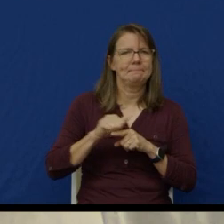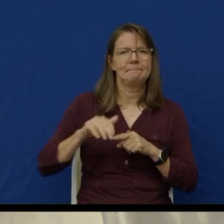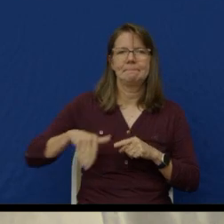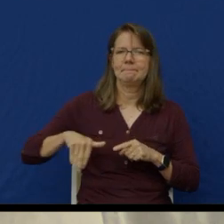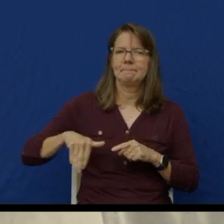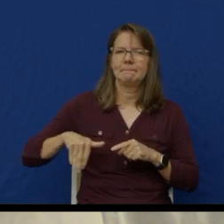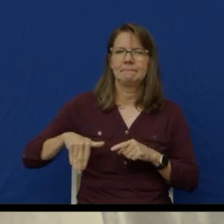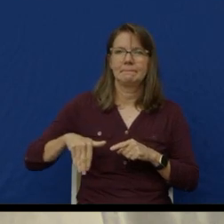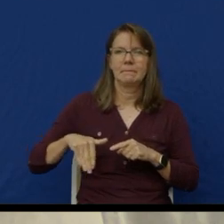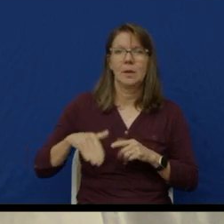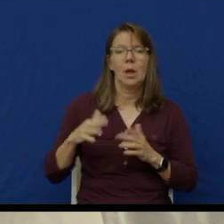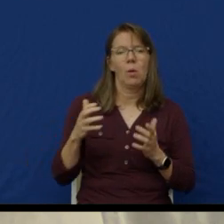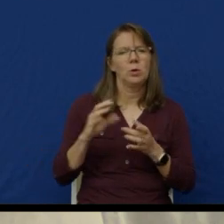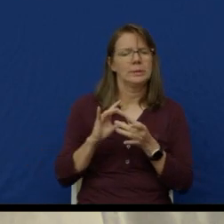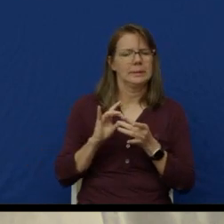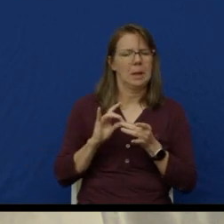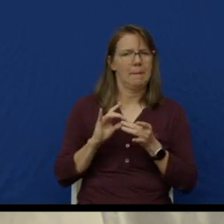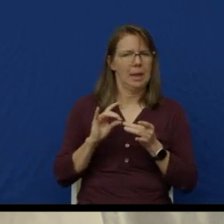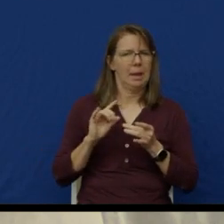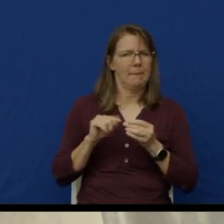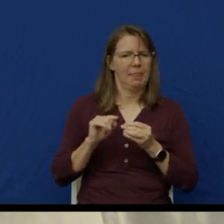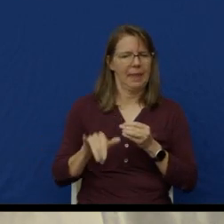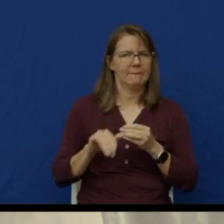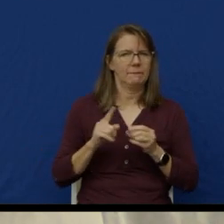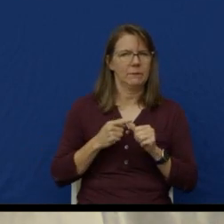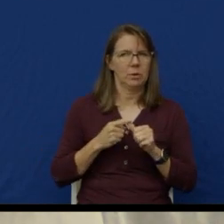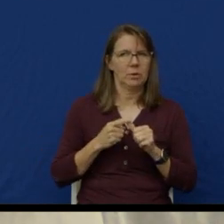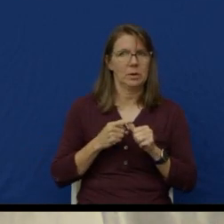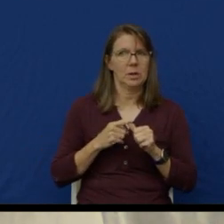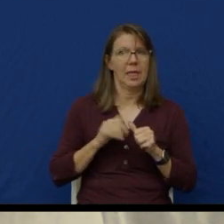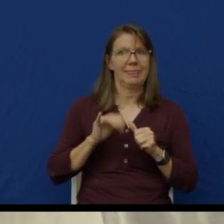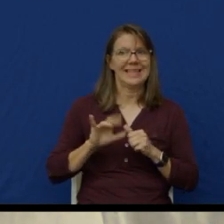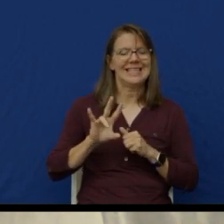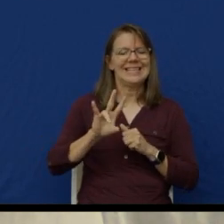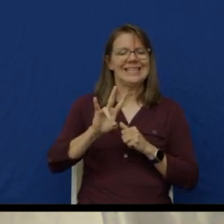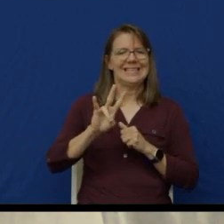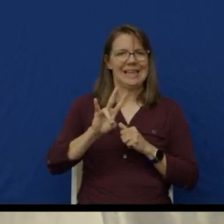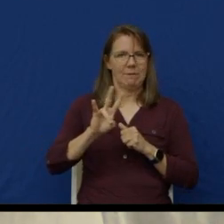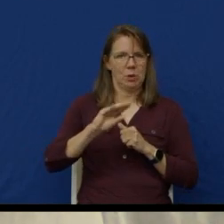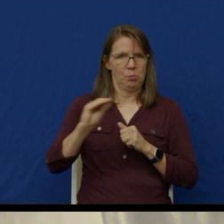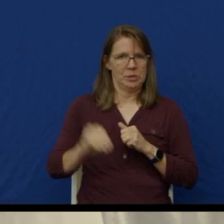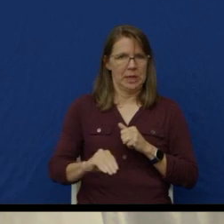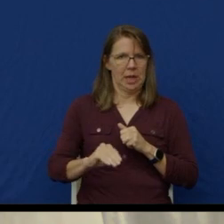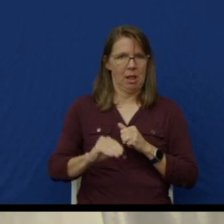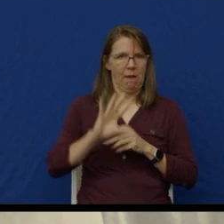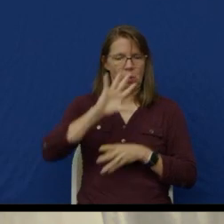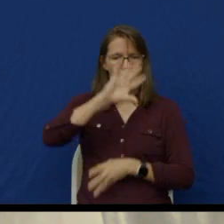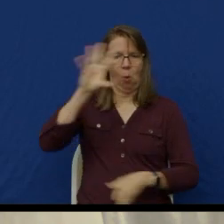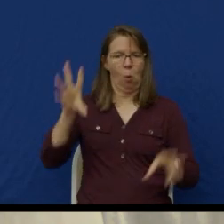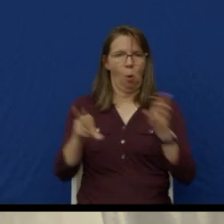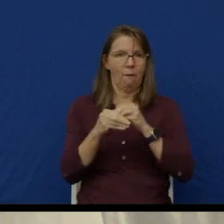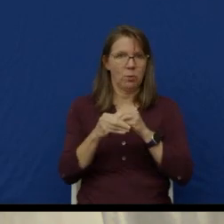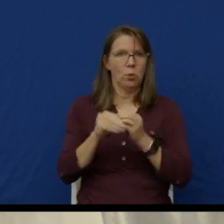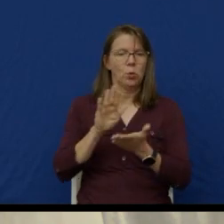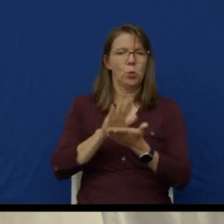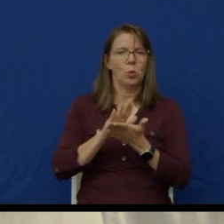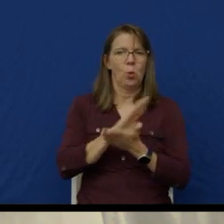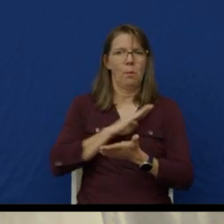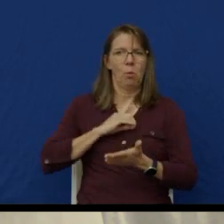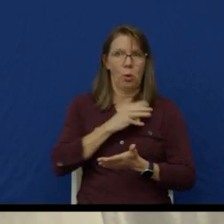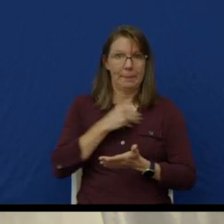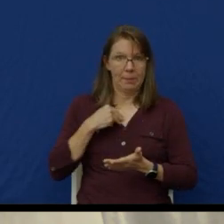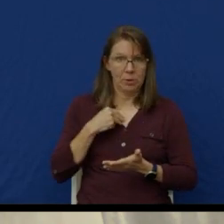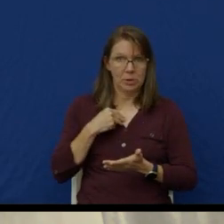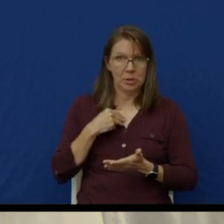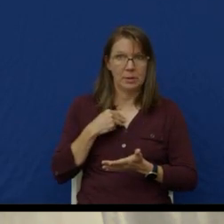of notes about that. That's 7% of our school board members who did not meet their training.